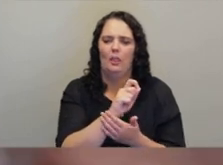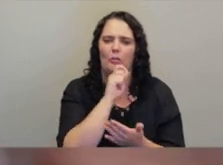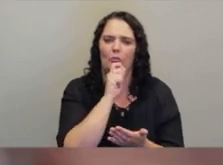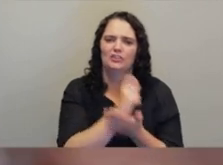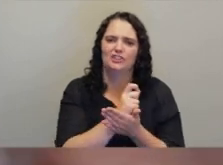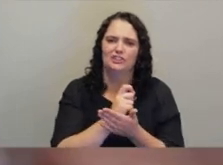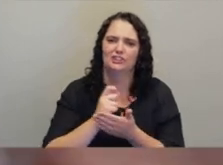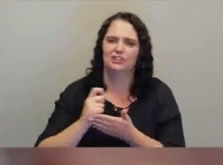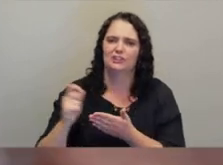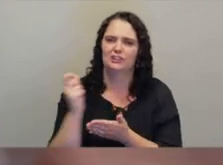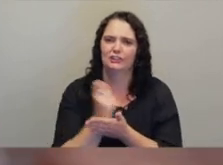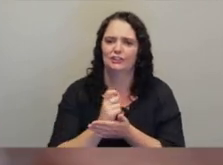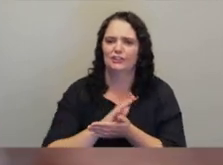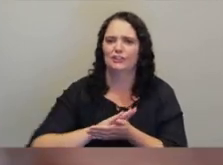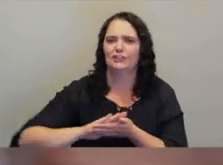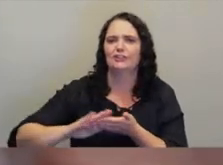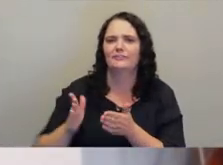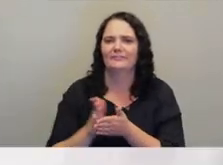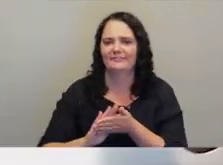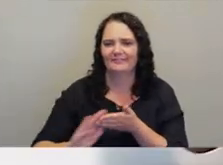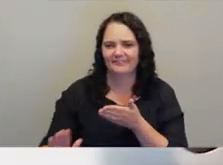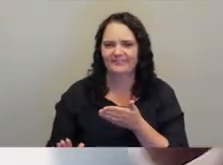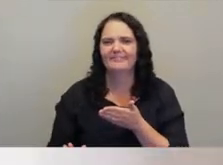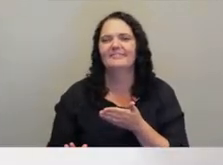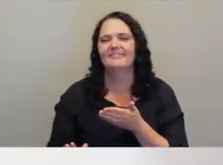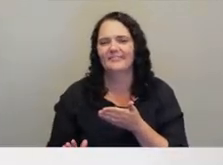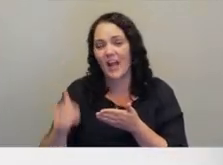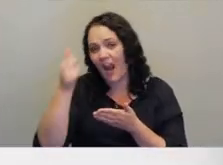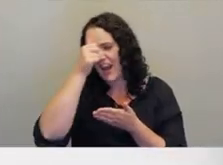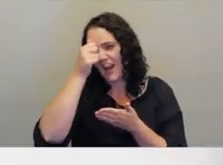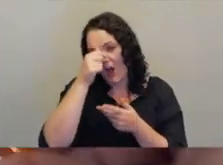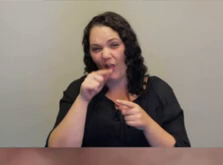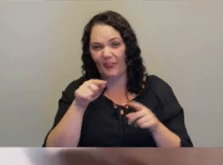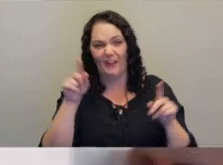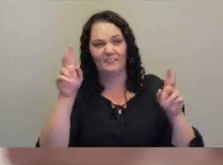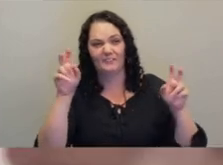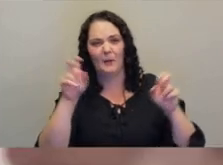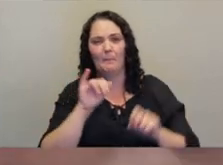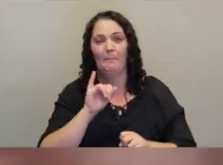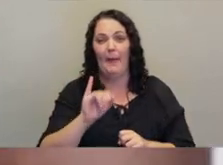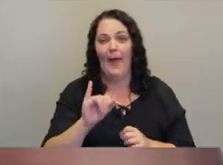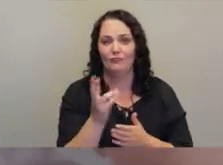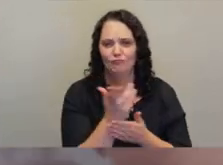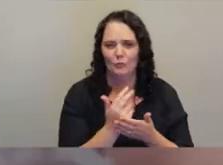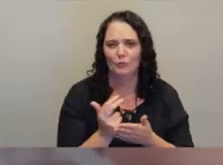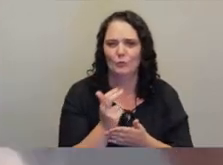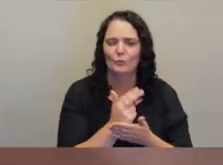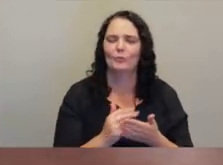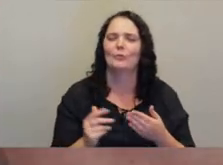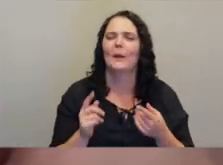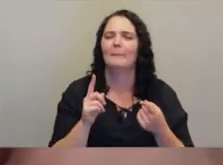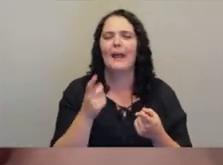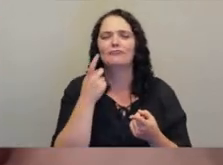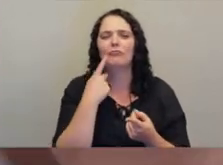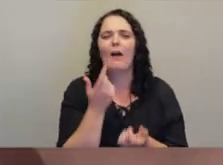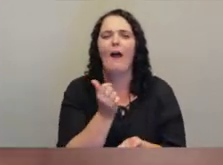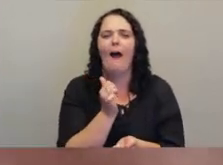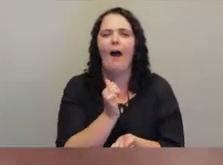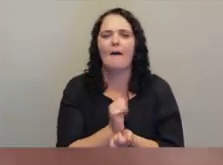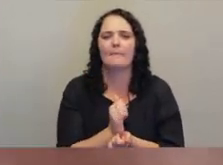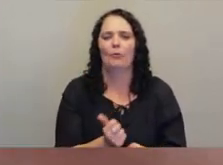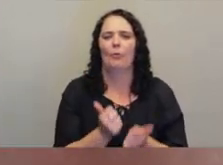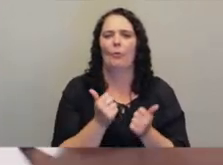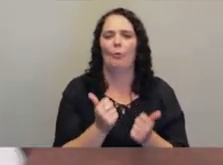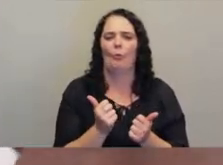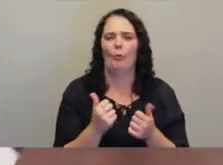drawing constantly. All right, and again, we're going to get into some bad habits and some bad drawing, but let's begin just with a nice freehand technique and laying